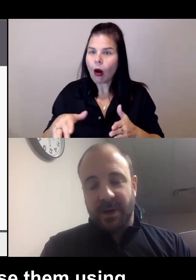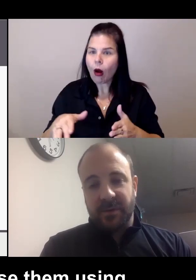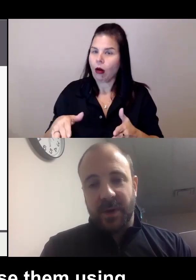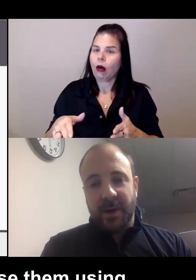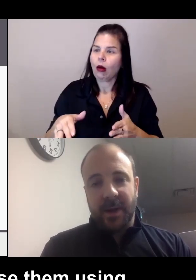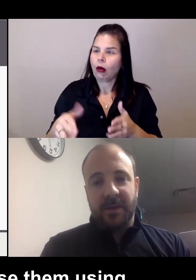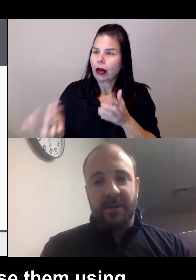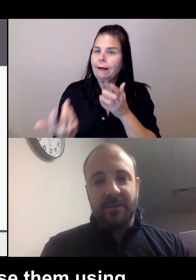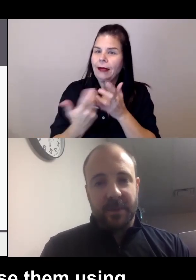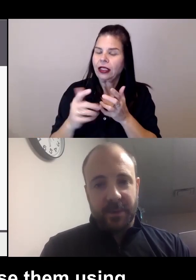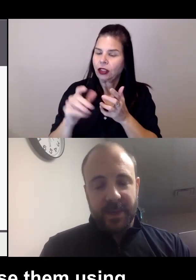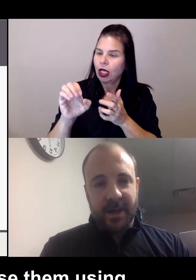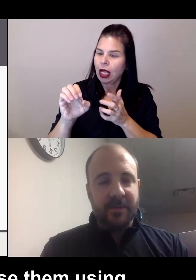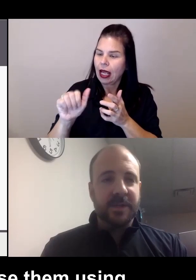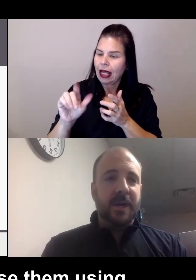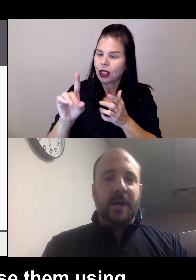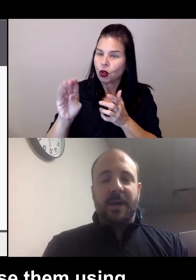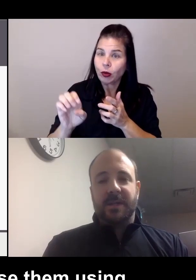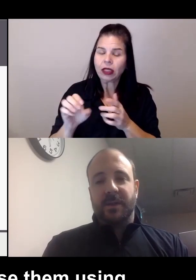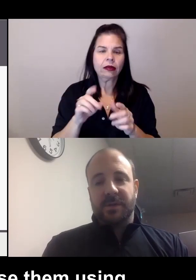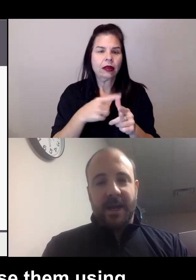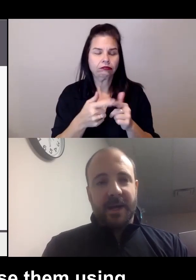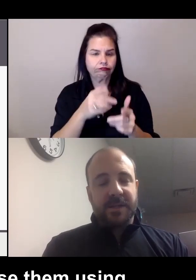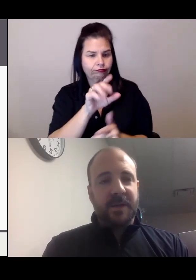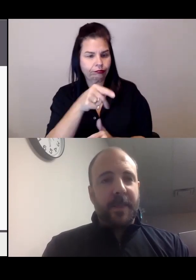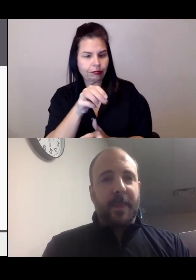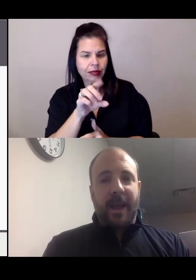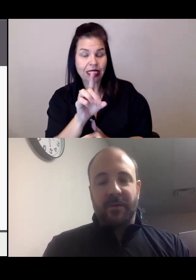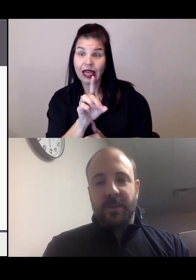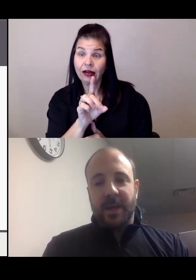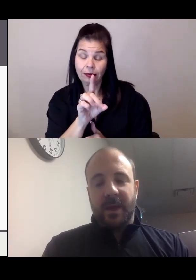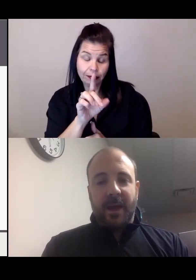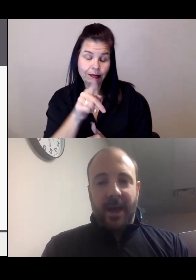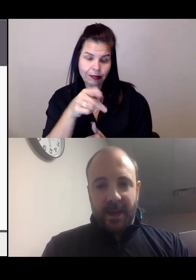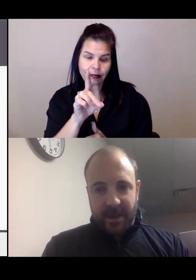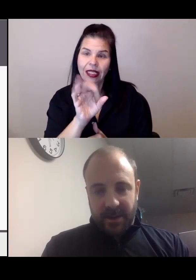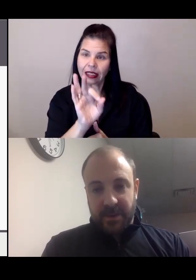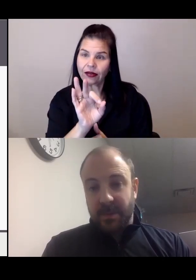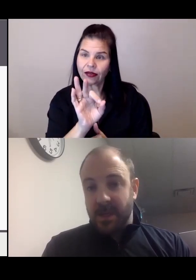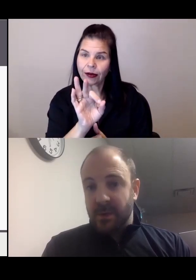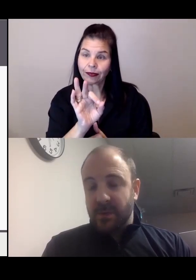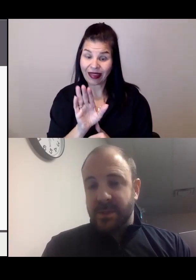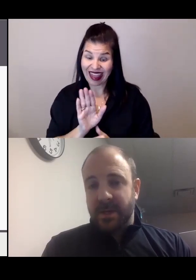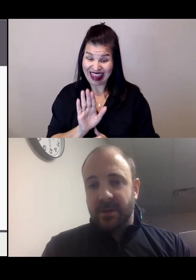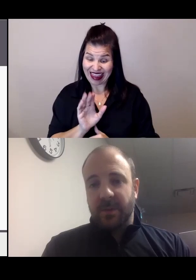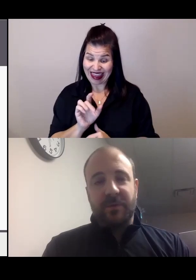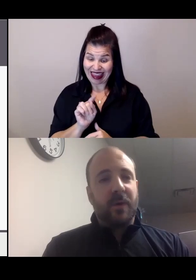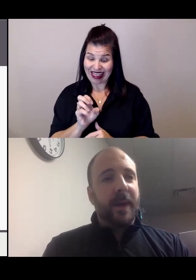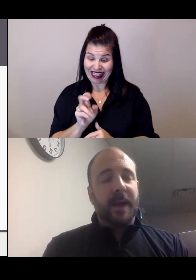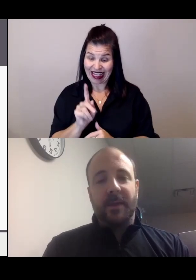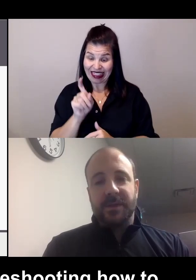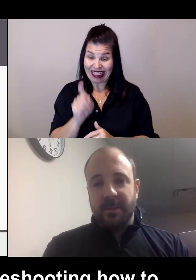Adobe software and fillable PDFs is that those tasks have to be edited to be used in an